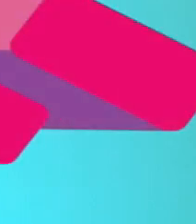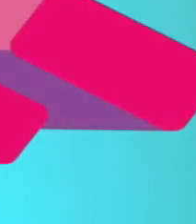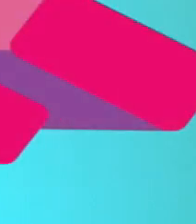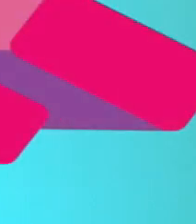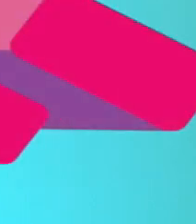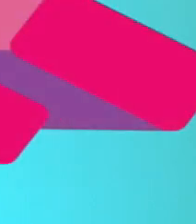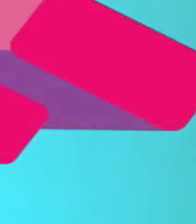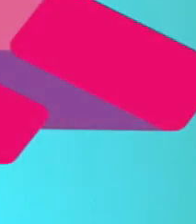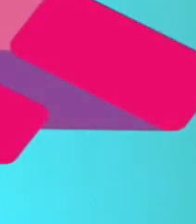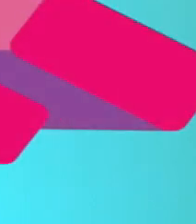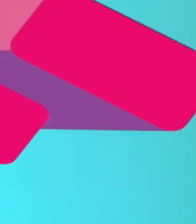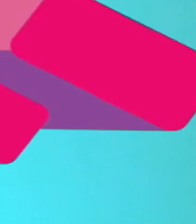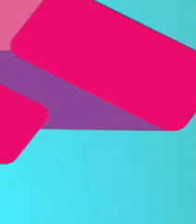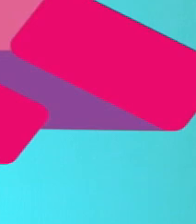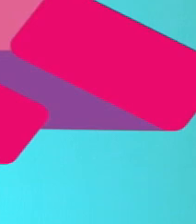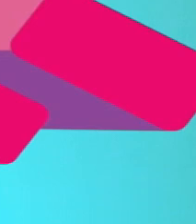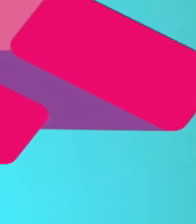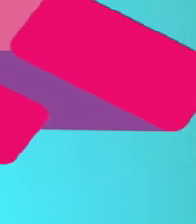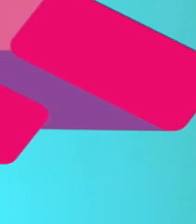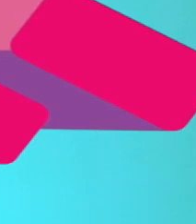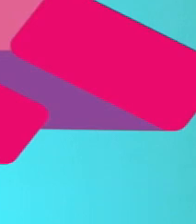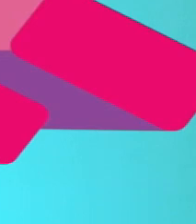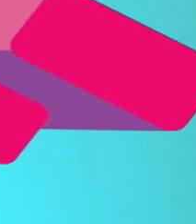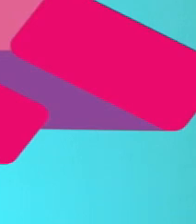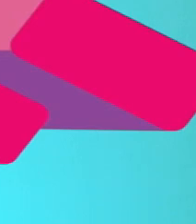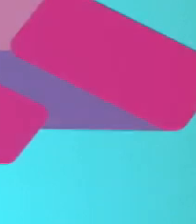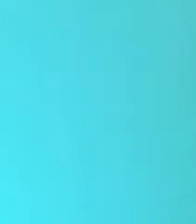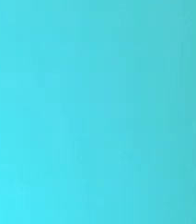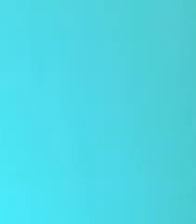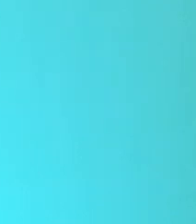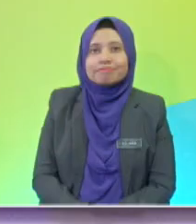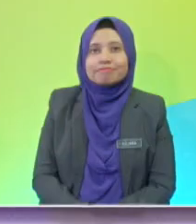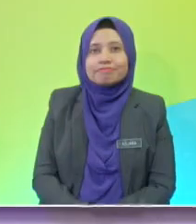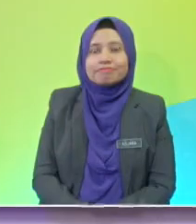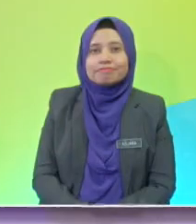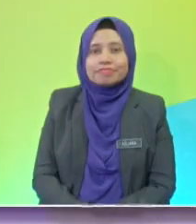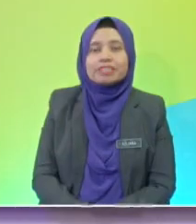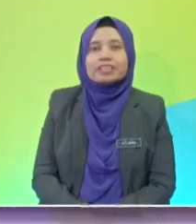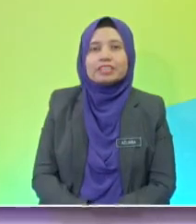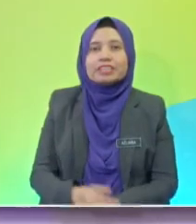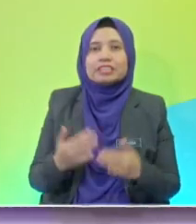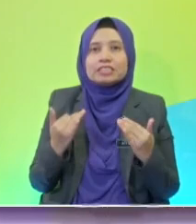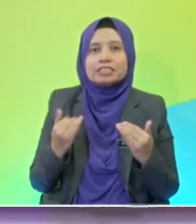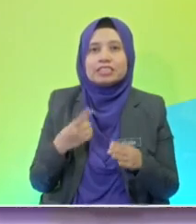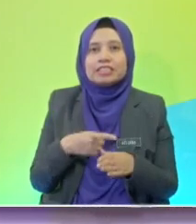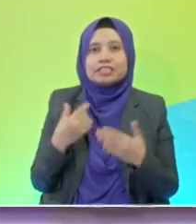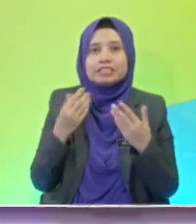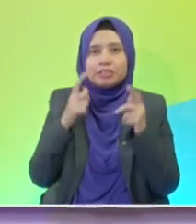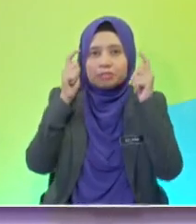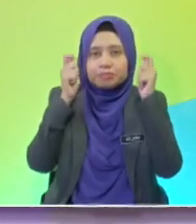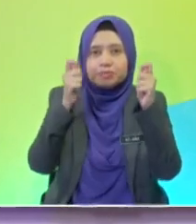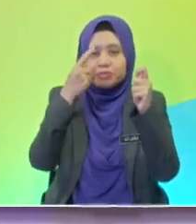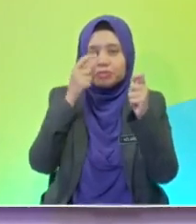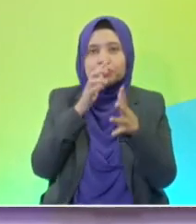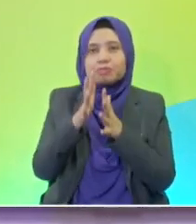SK Pendidikan Khas Jalan Batu, Kuala Lumpur. Alright, that being done, you know, we have the teacher, we have the lovely